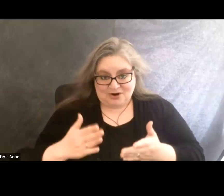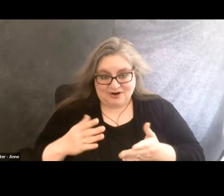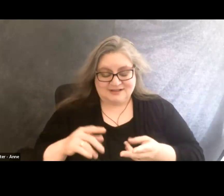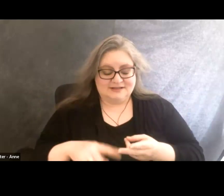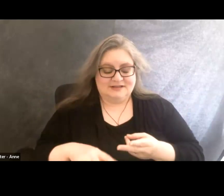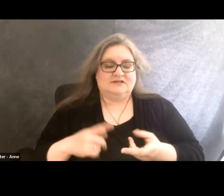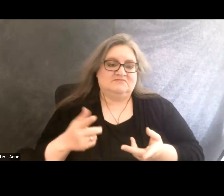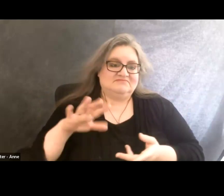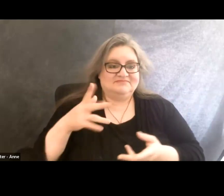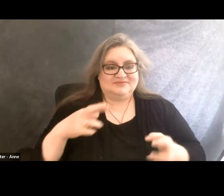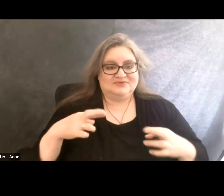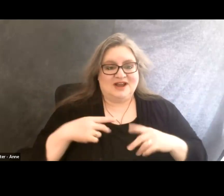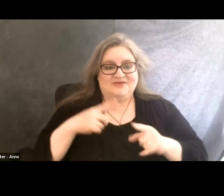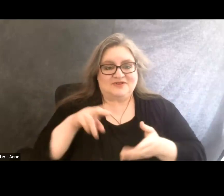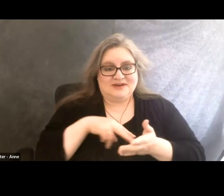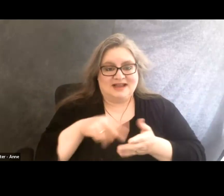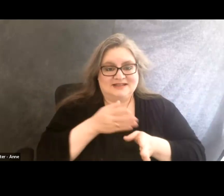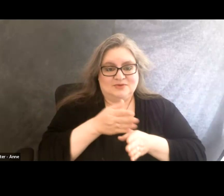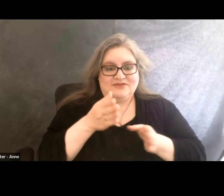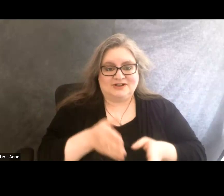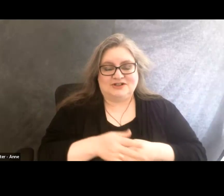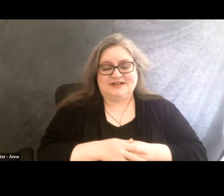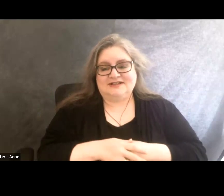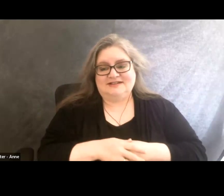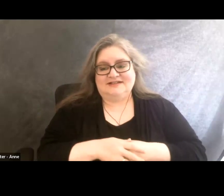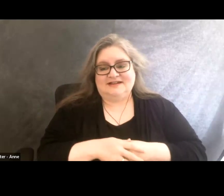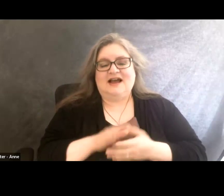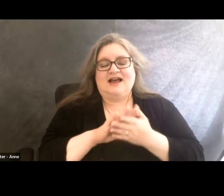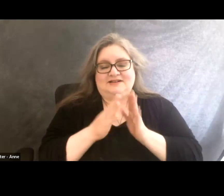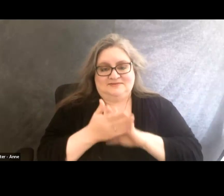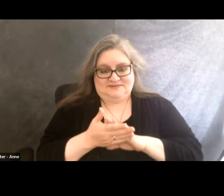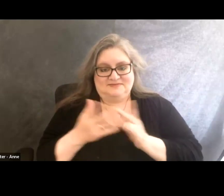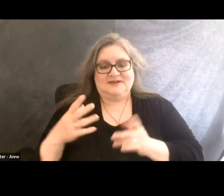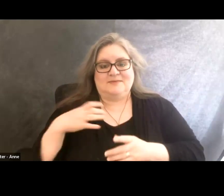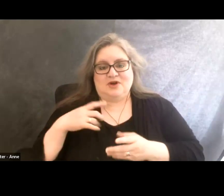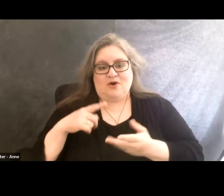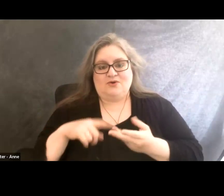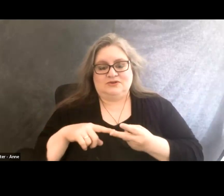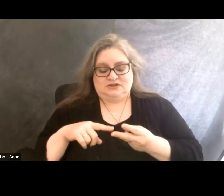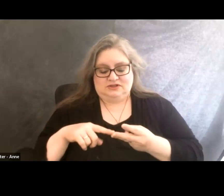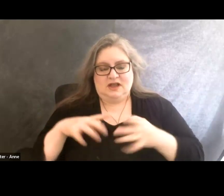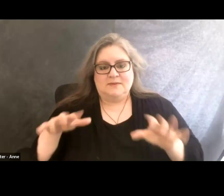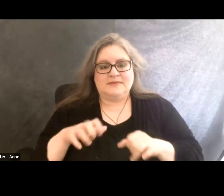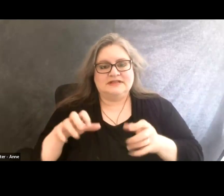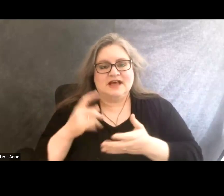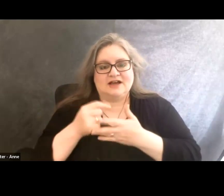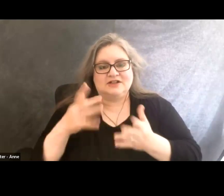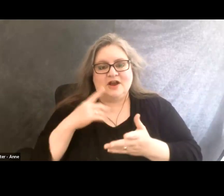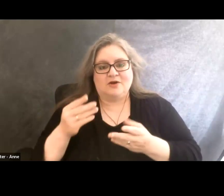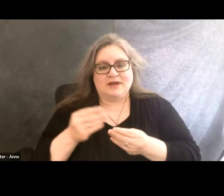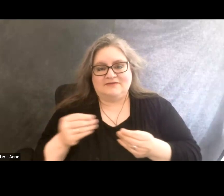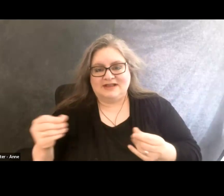kind of retired from dancing professionally, became a coach. I was also a massage therapist and phasing out of